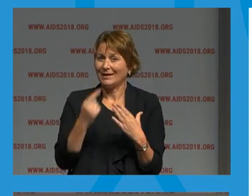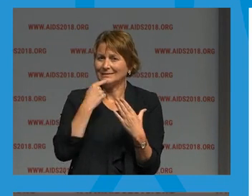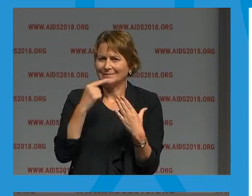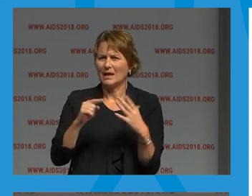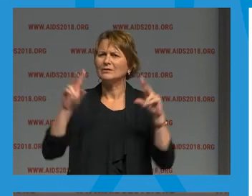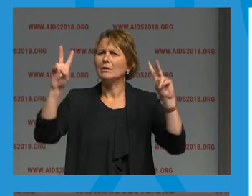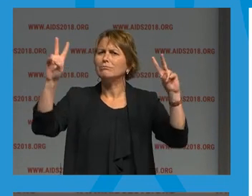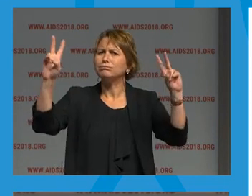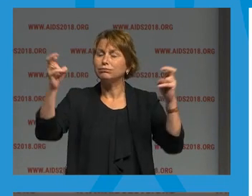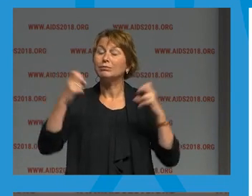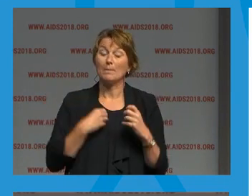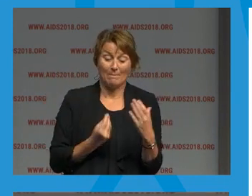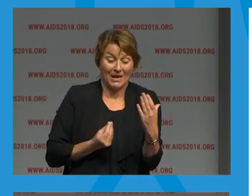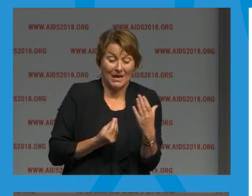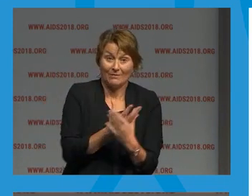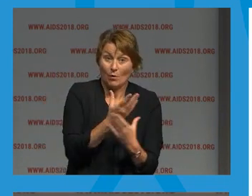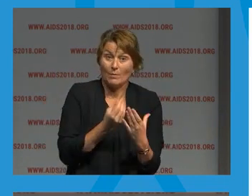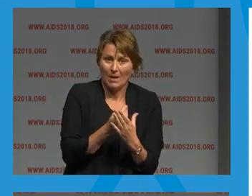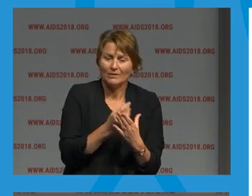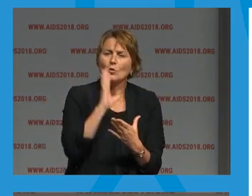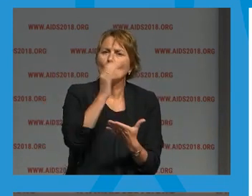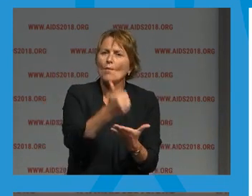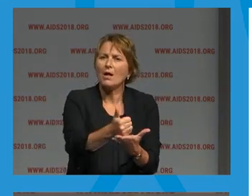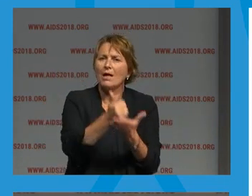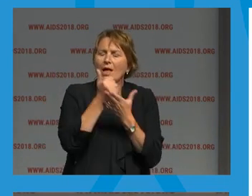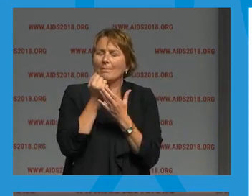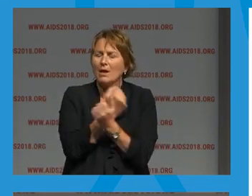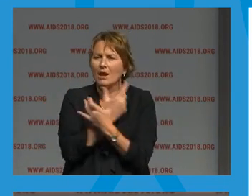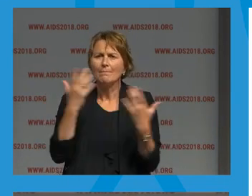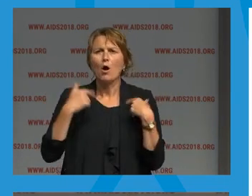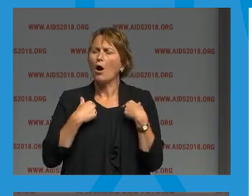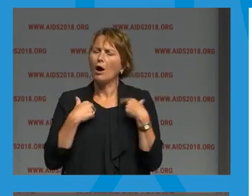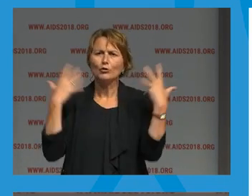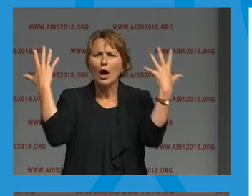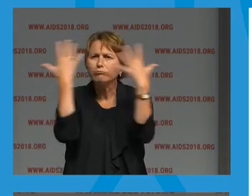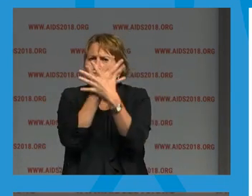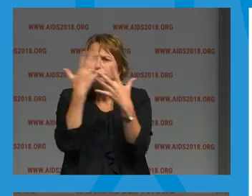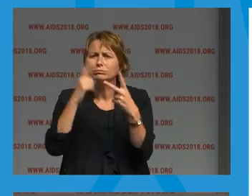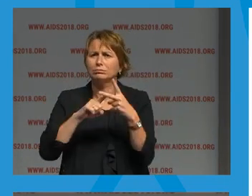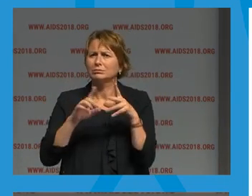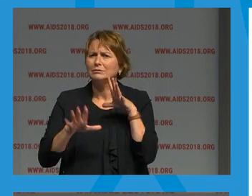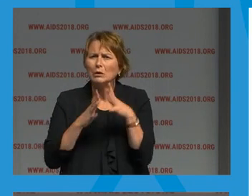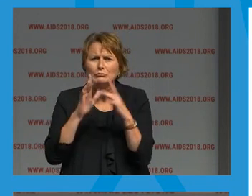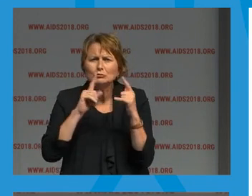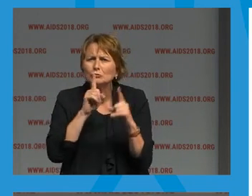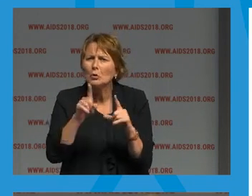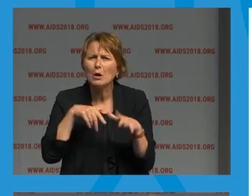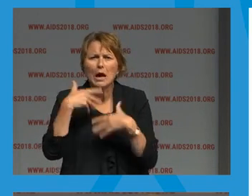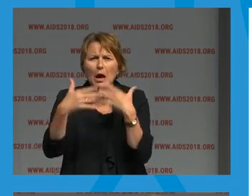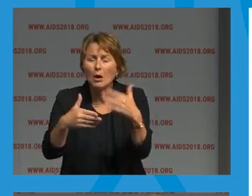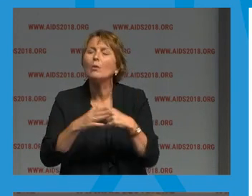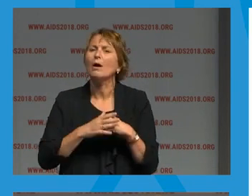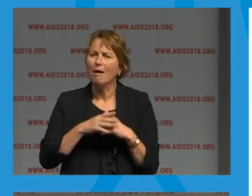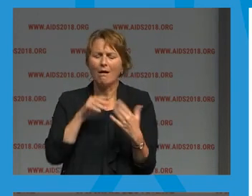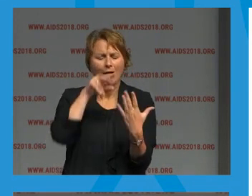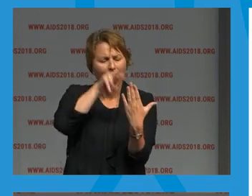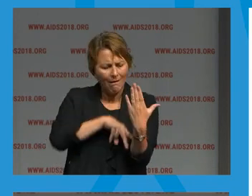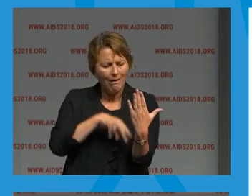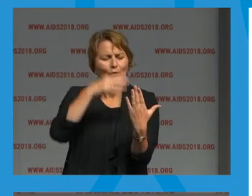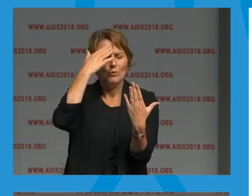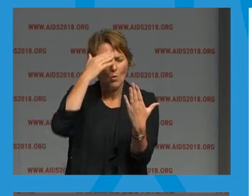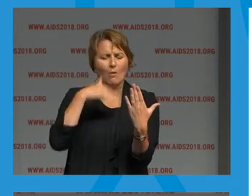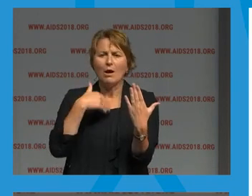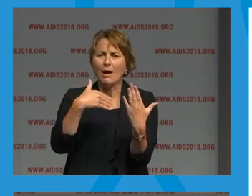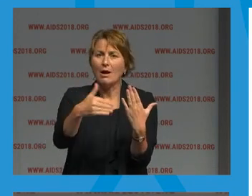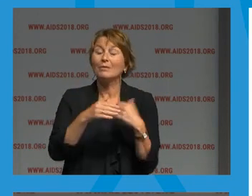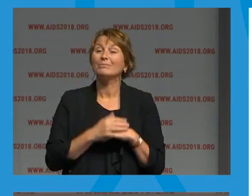information can help liberate us from confusion and uncertainty. And I think there are times in the epidemic when we